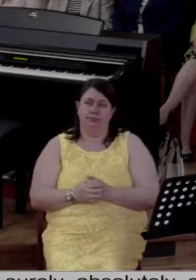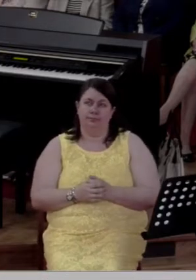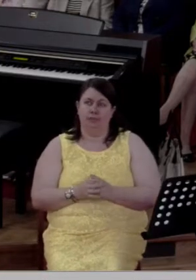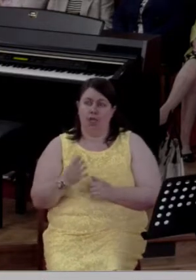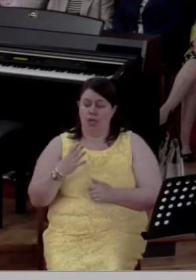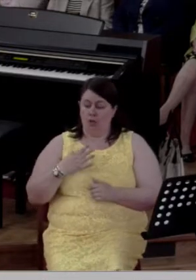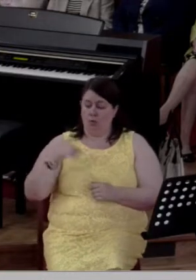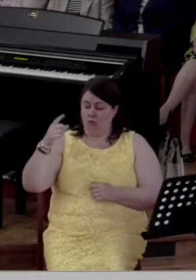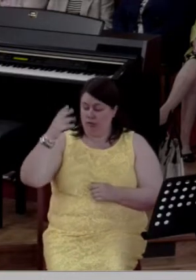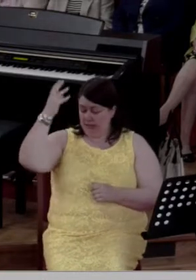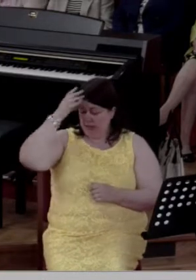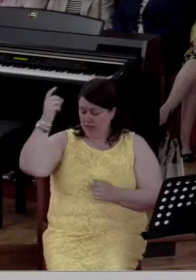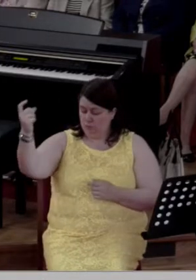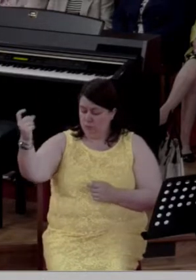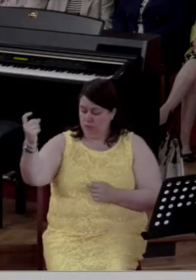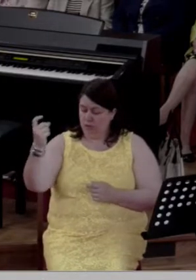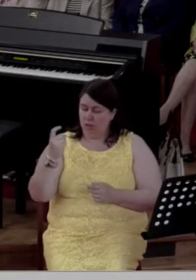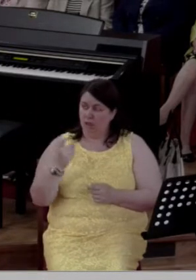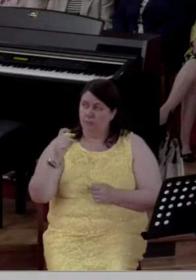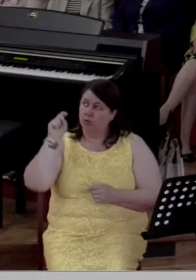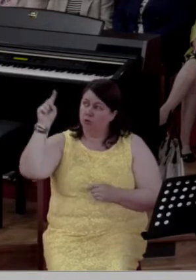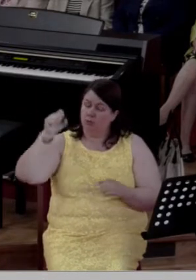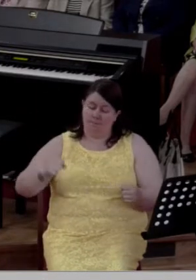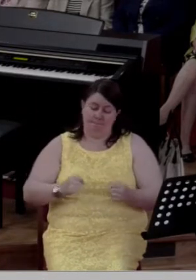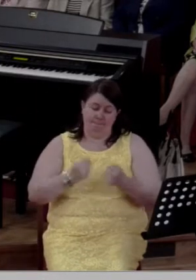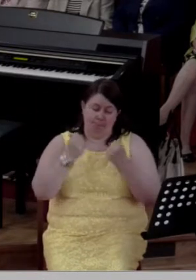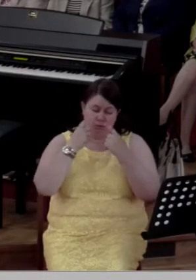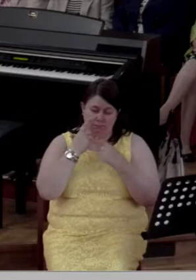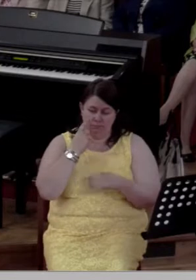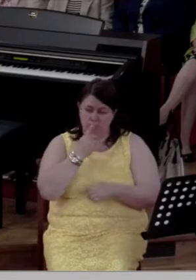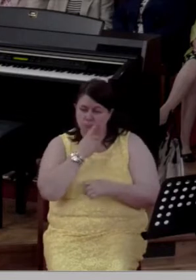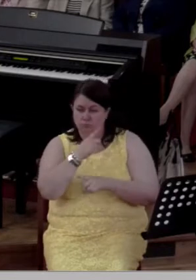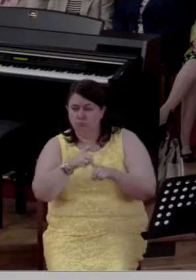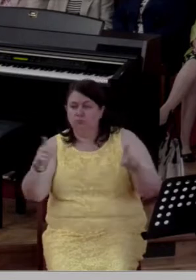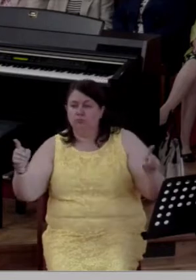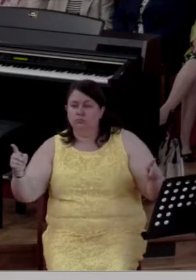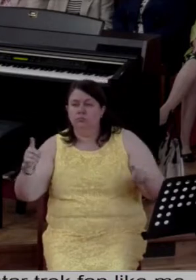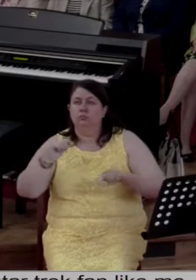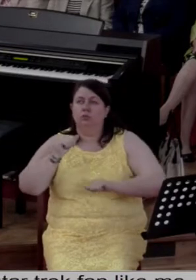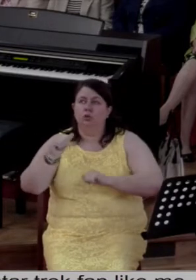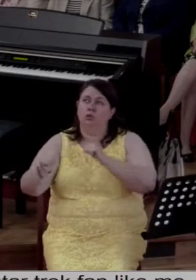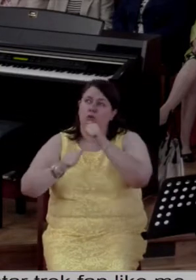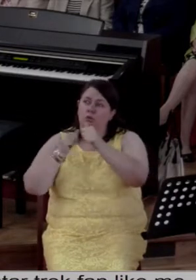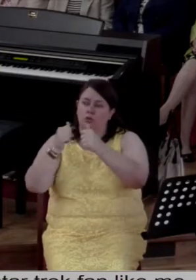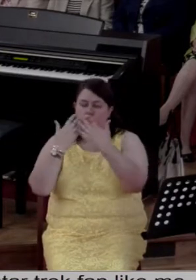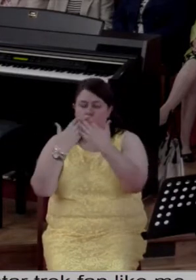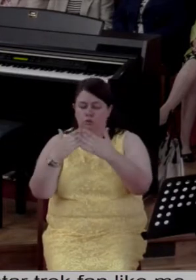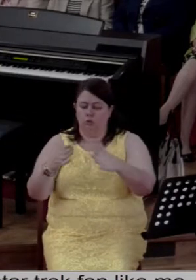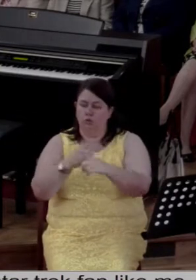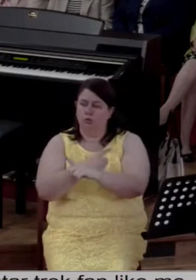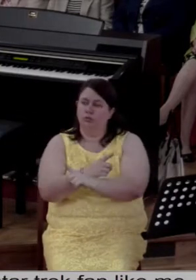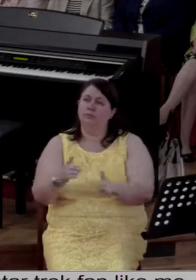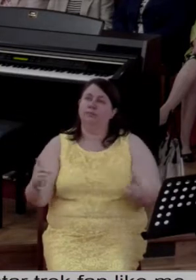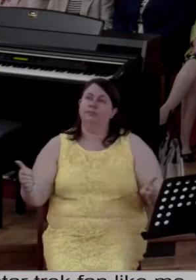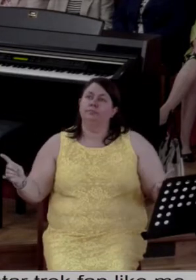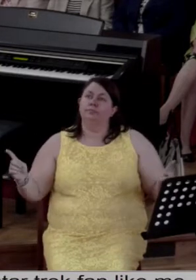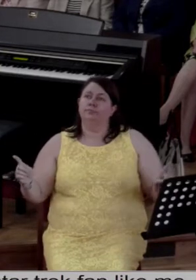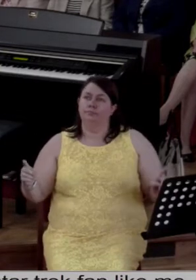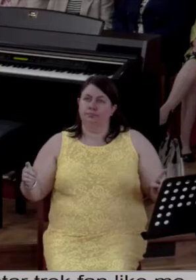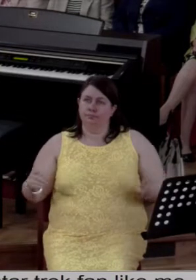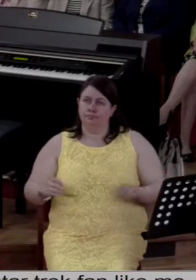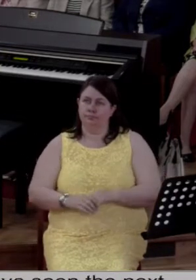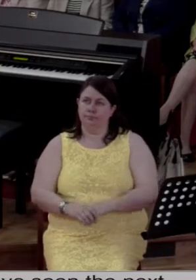your kingdom comes, that your power is at work, and that your glory is revealed.